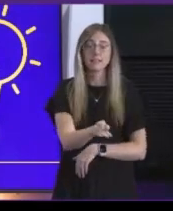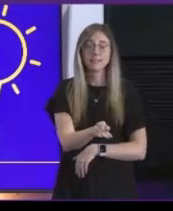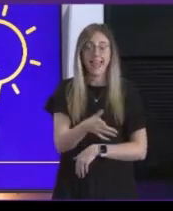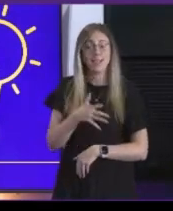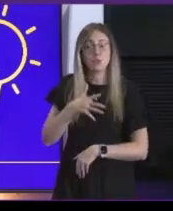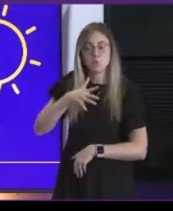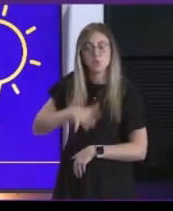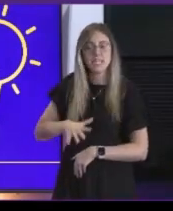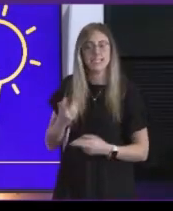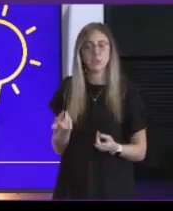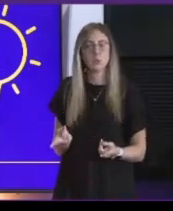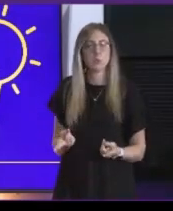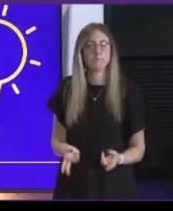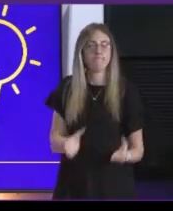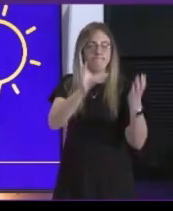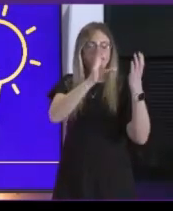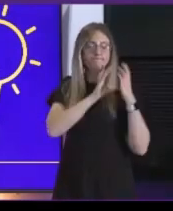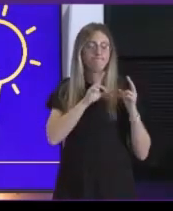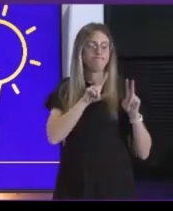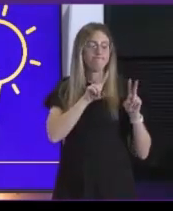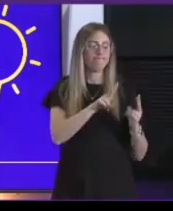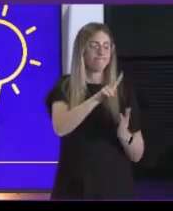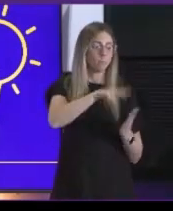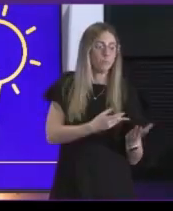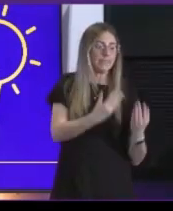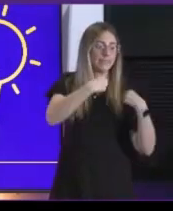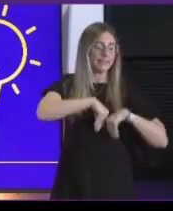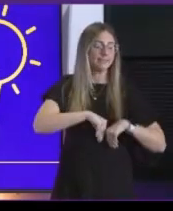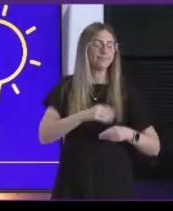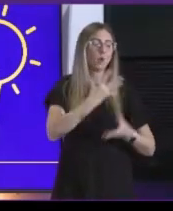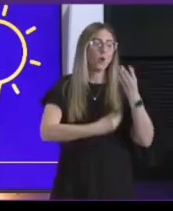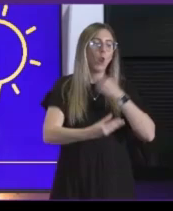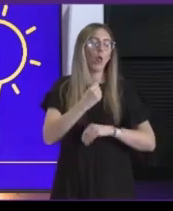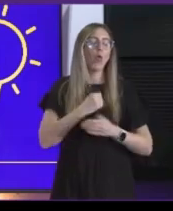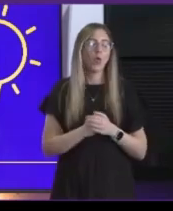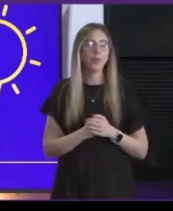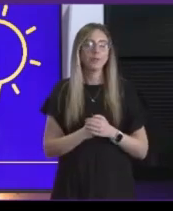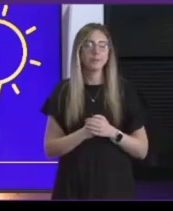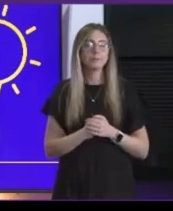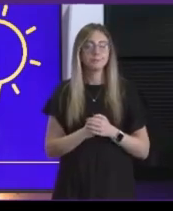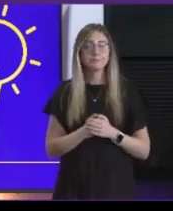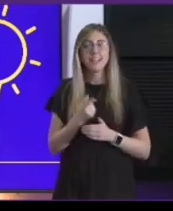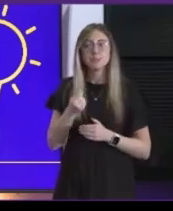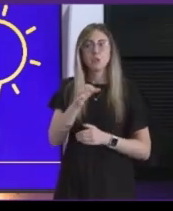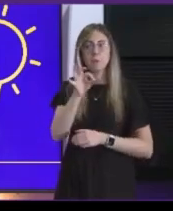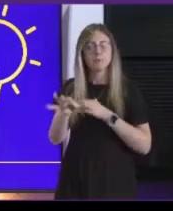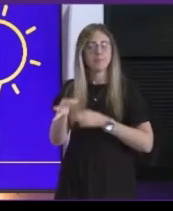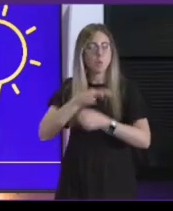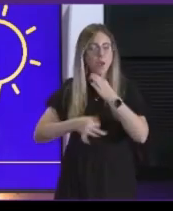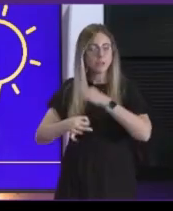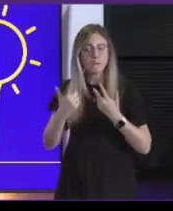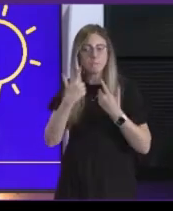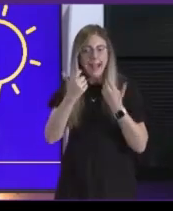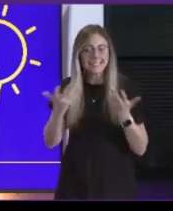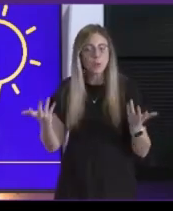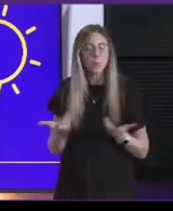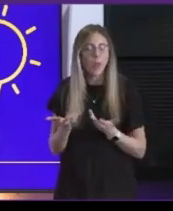look up. There's a couple of questions in here saying, where do I find the stuff? We'll share all the links back out through the relevant channels